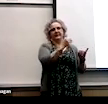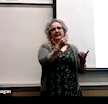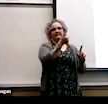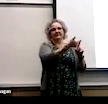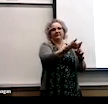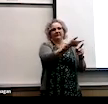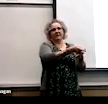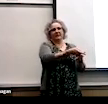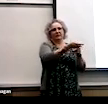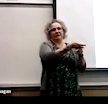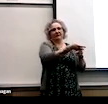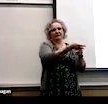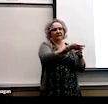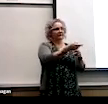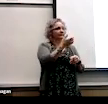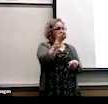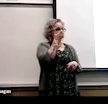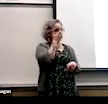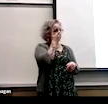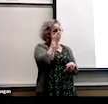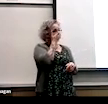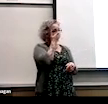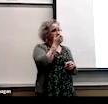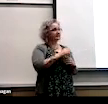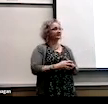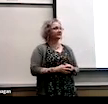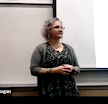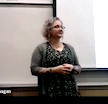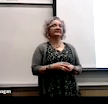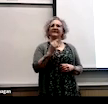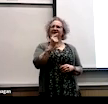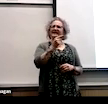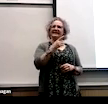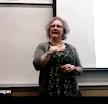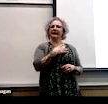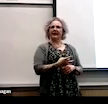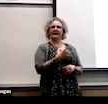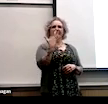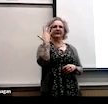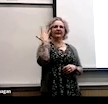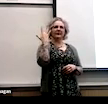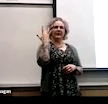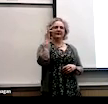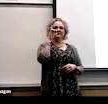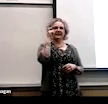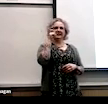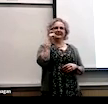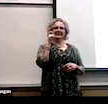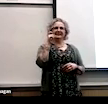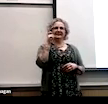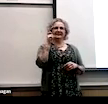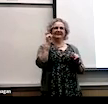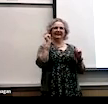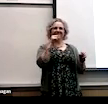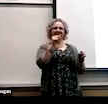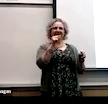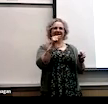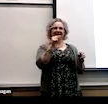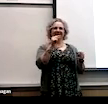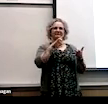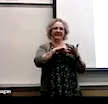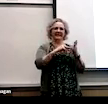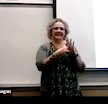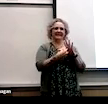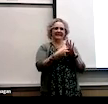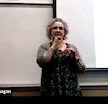can imagine, again, this is actually kind of a nice thing for me because I'm seeing here that in the literature, we're not just looking at medical